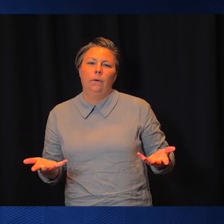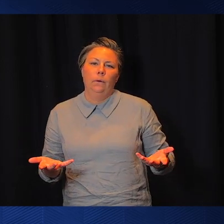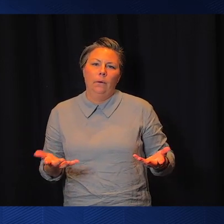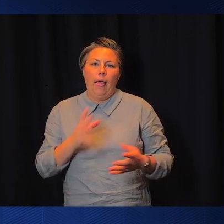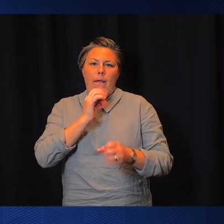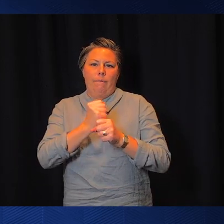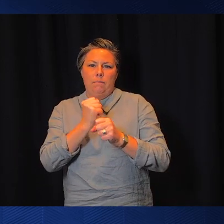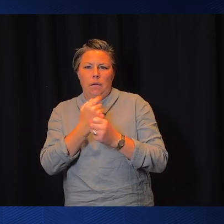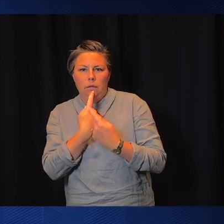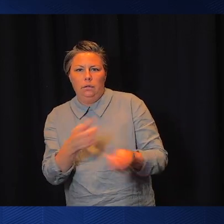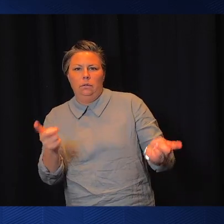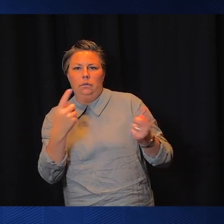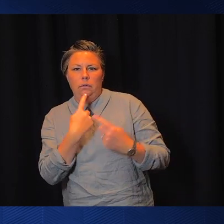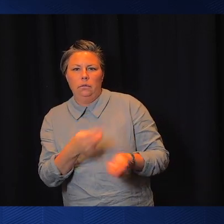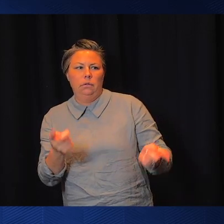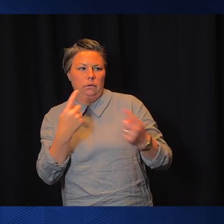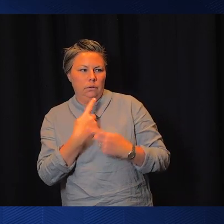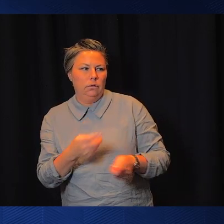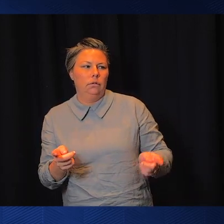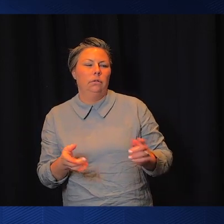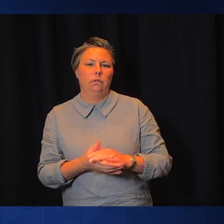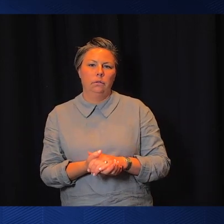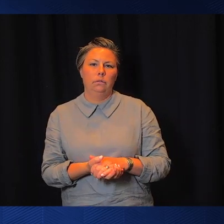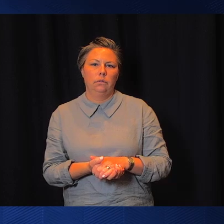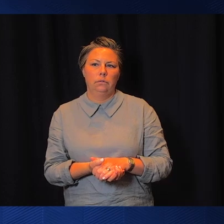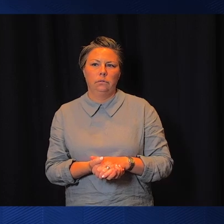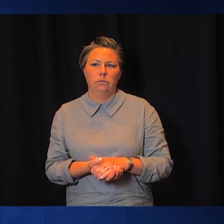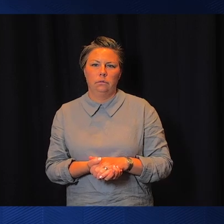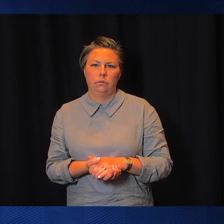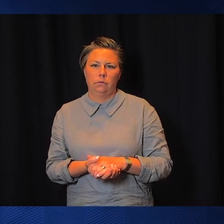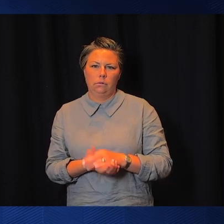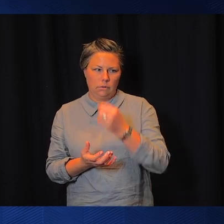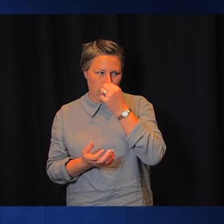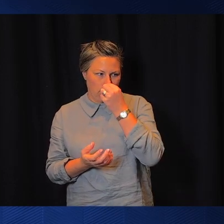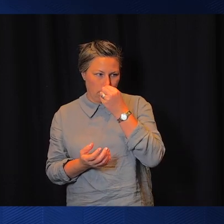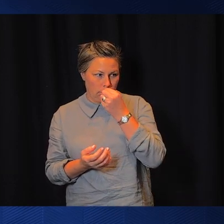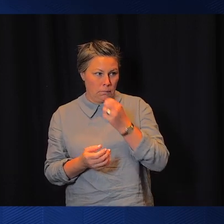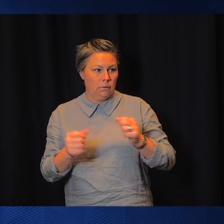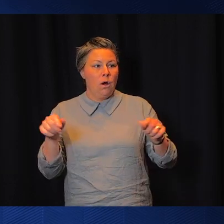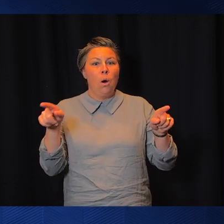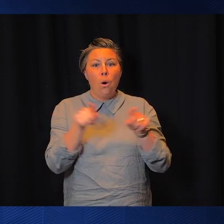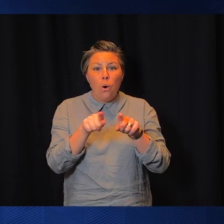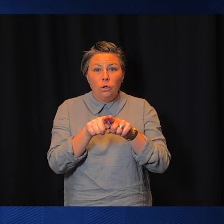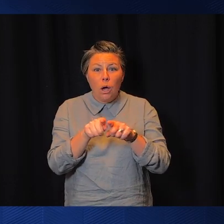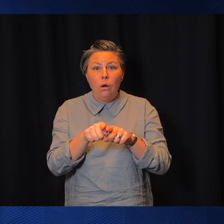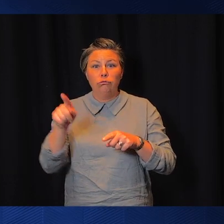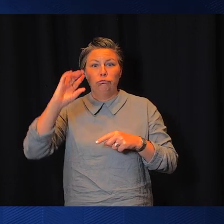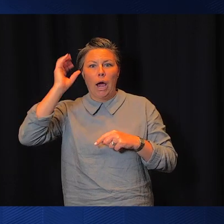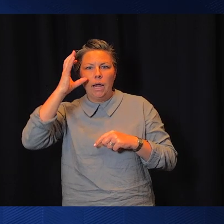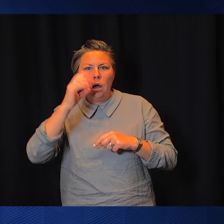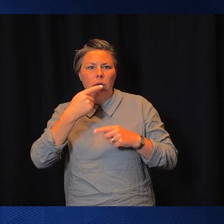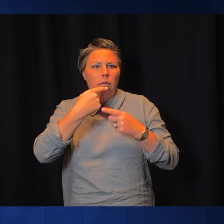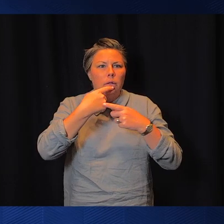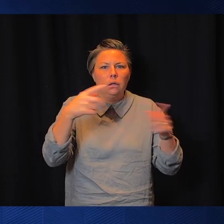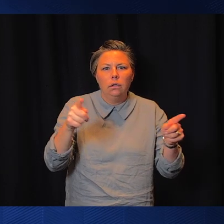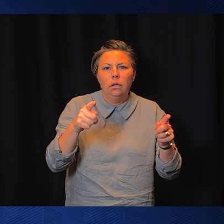government getting messages out, and even families getting messages out to the outer islands. So I think